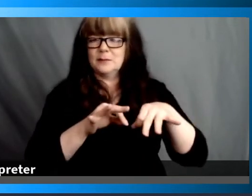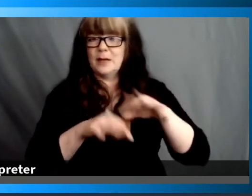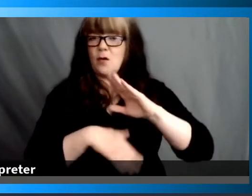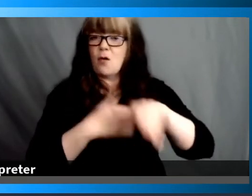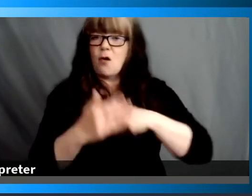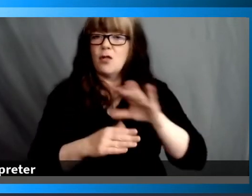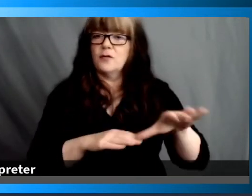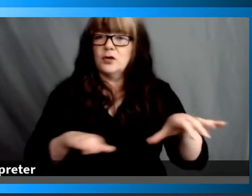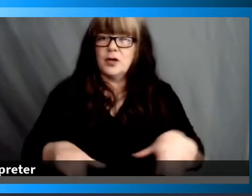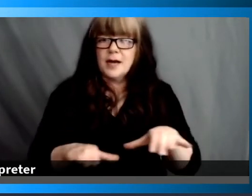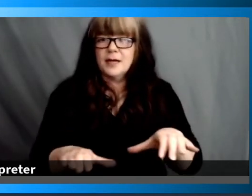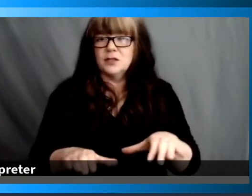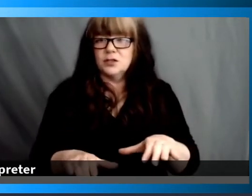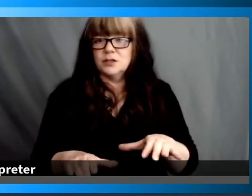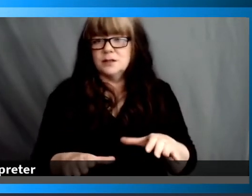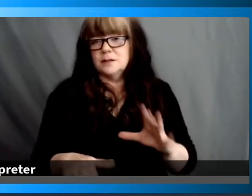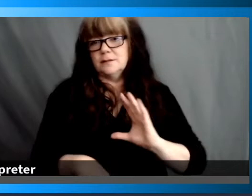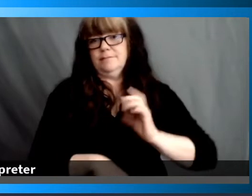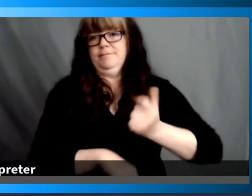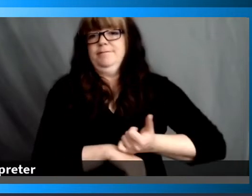actions.